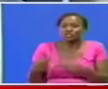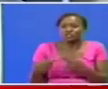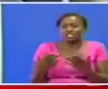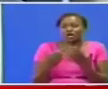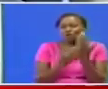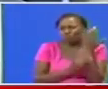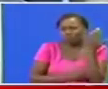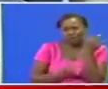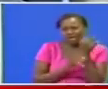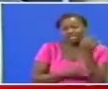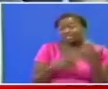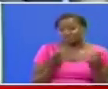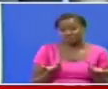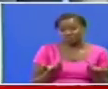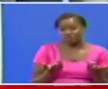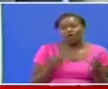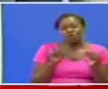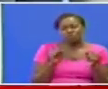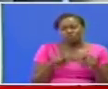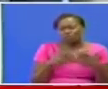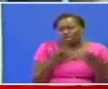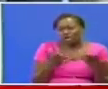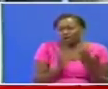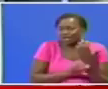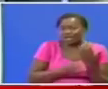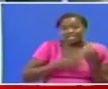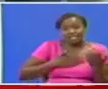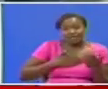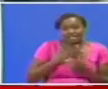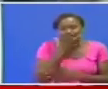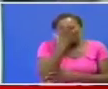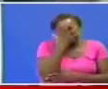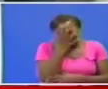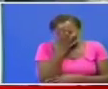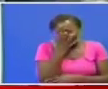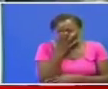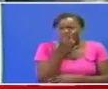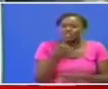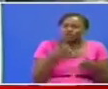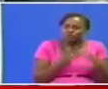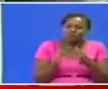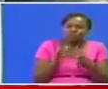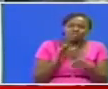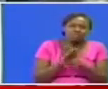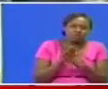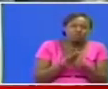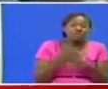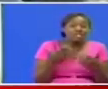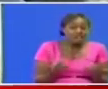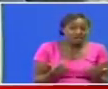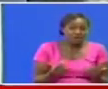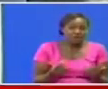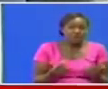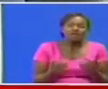poor country? How is it possible that our country, which should be a shining beacon of opportunity and hope, has become a country